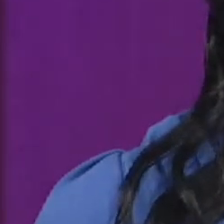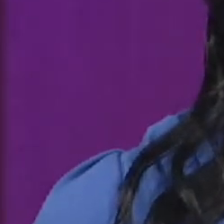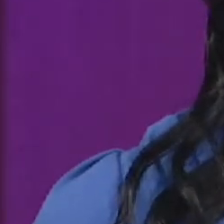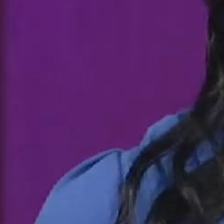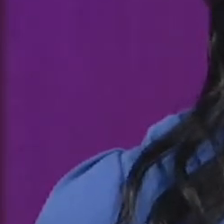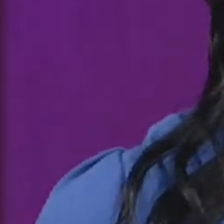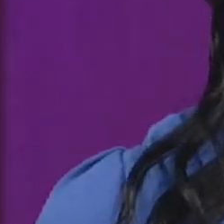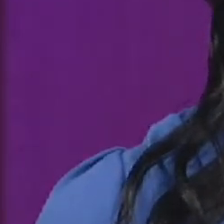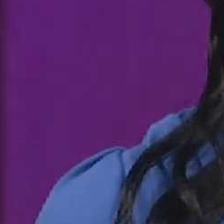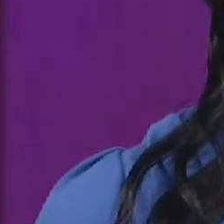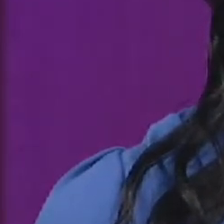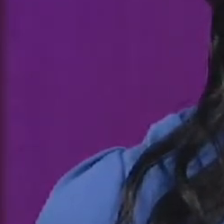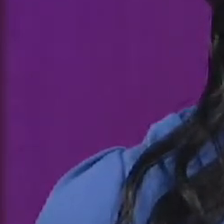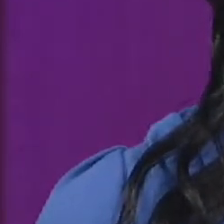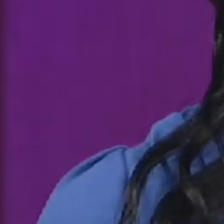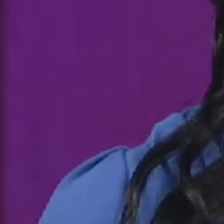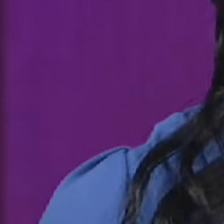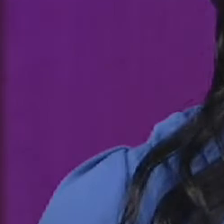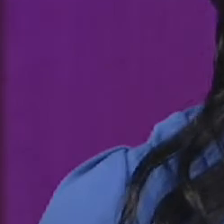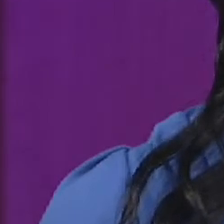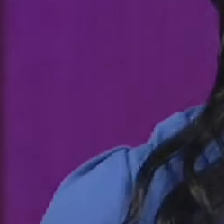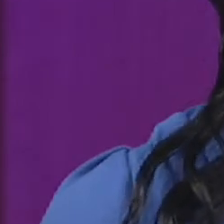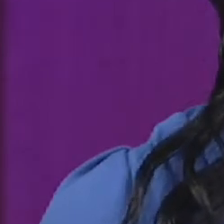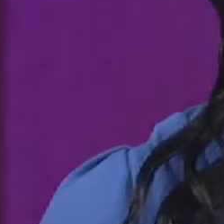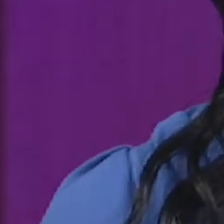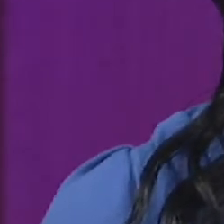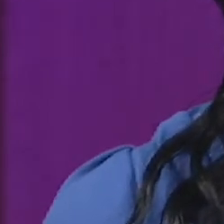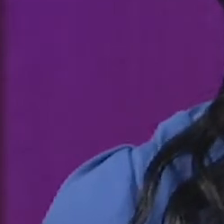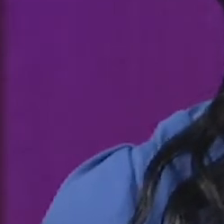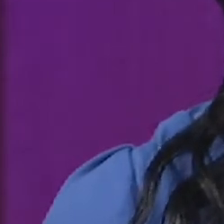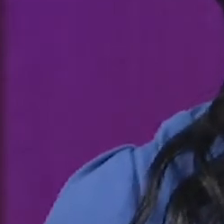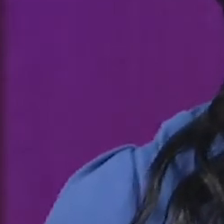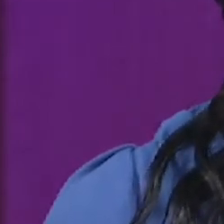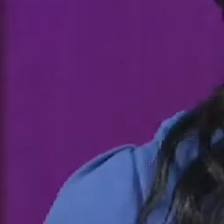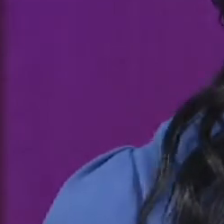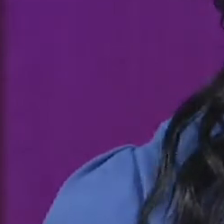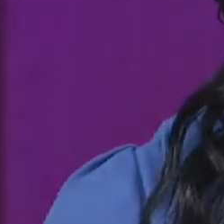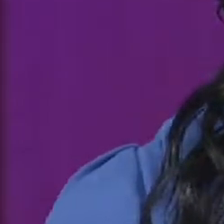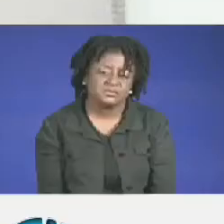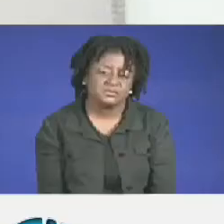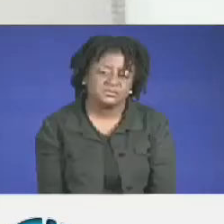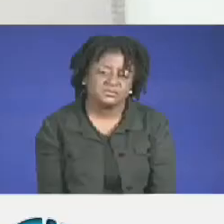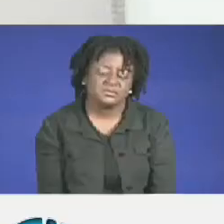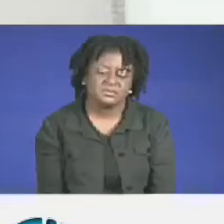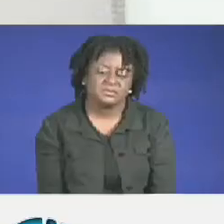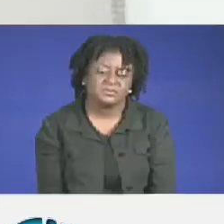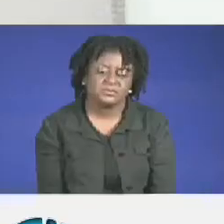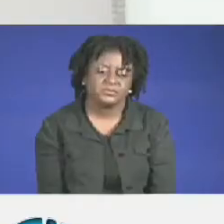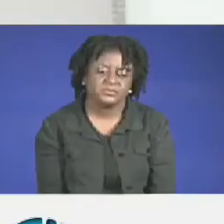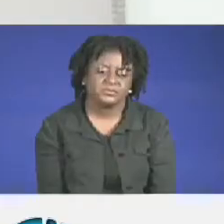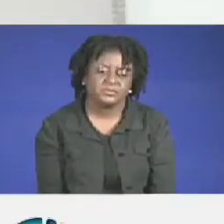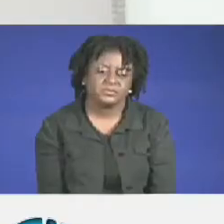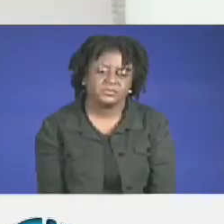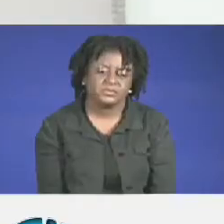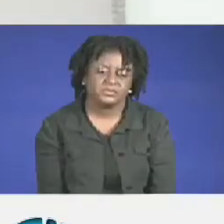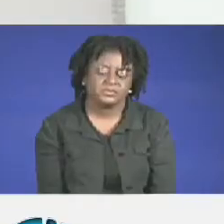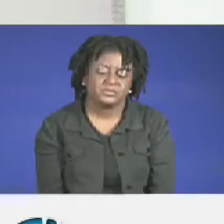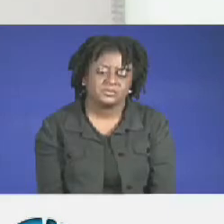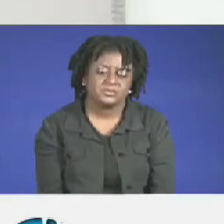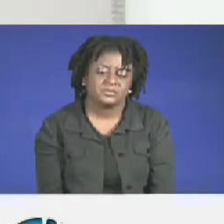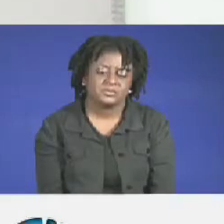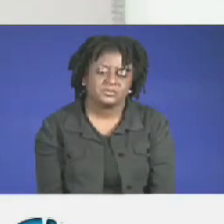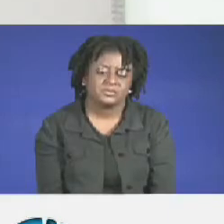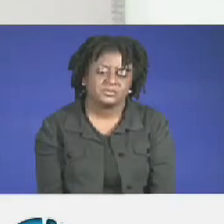includes legislation for an independent director of public prosecution. I quite recall when we had that fiasco with